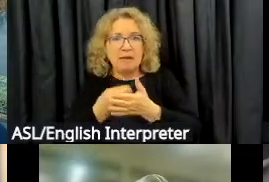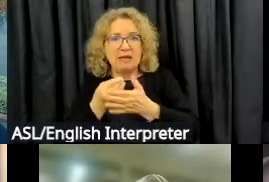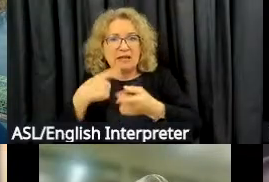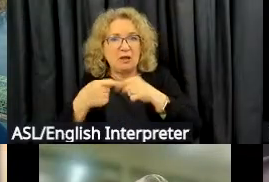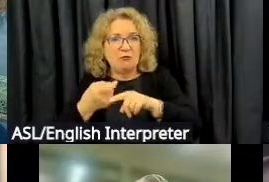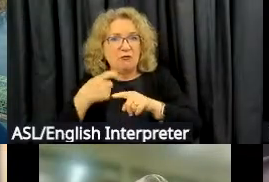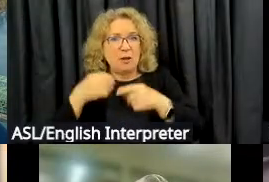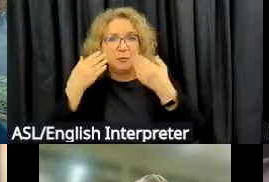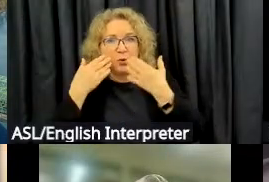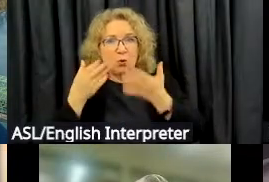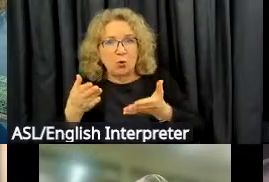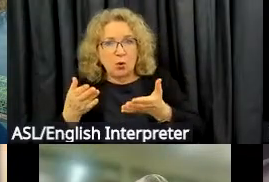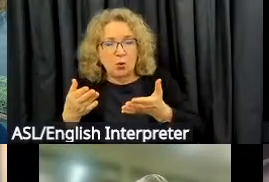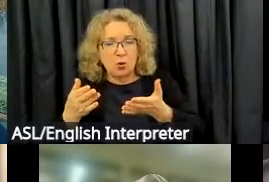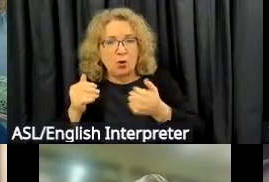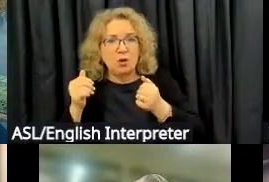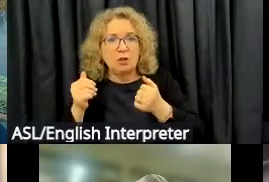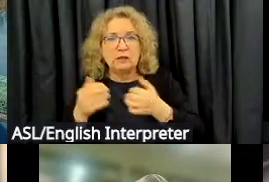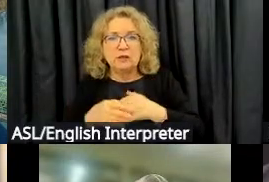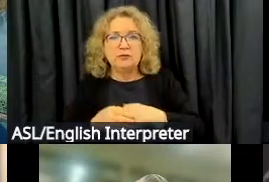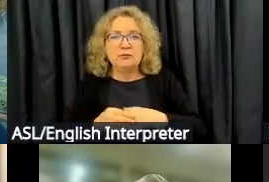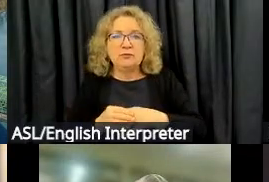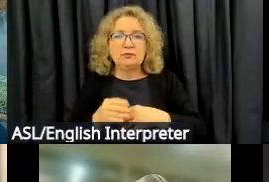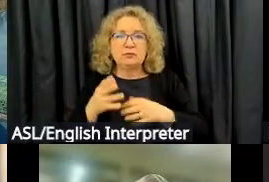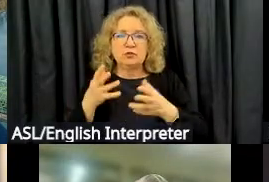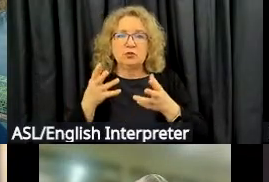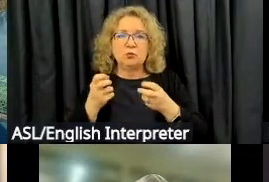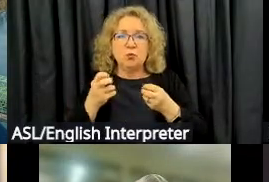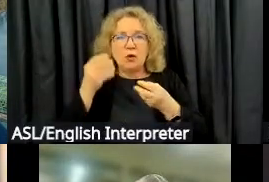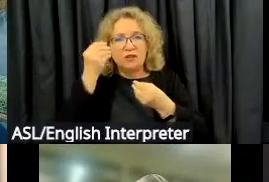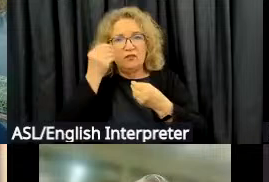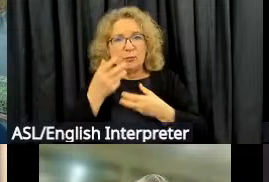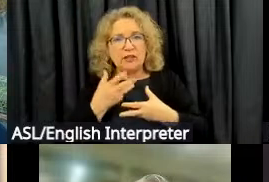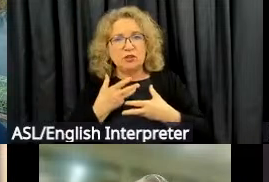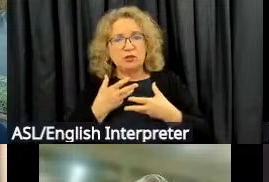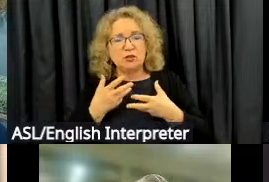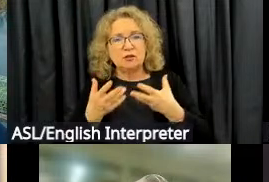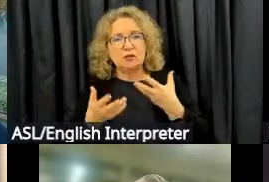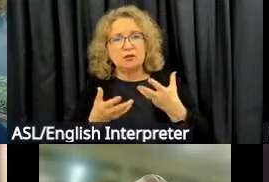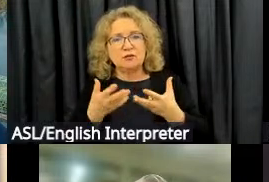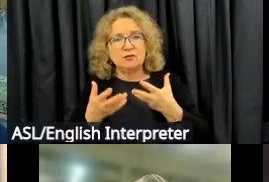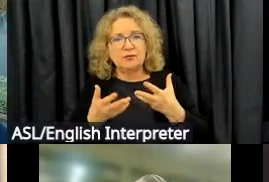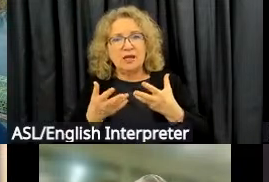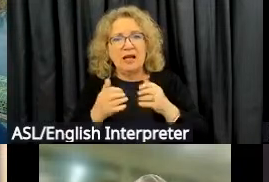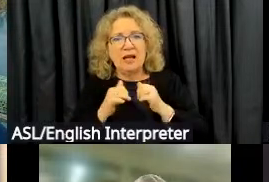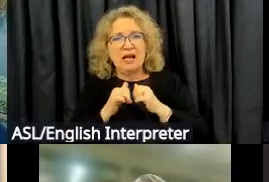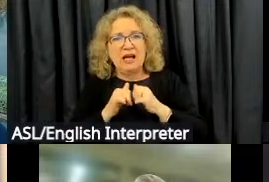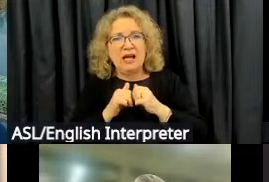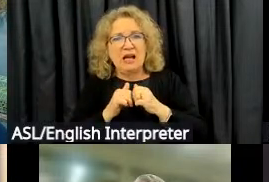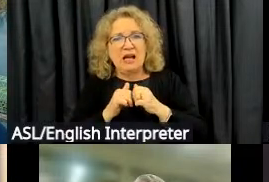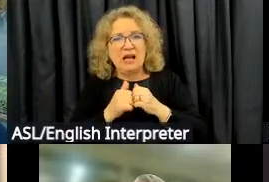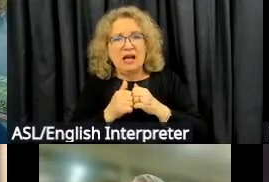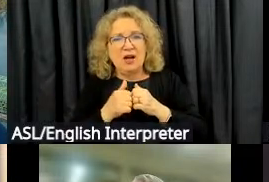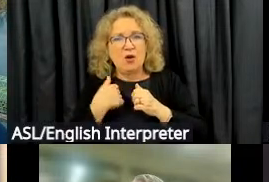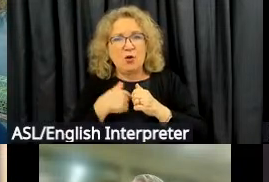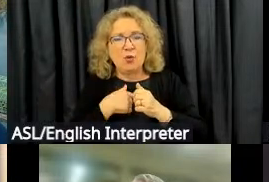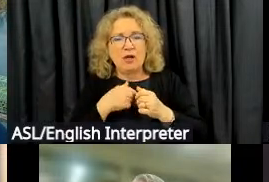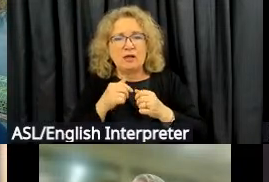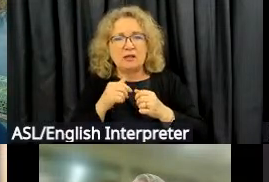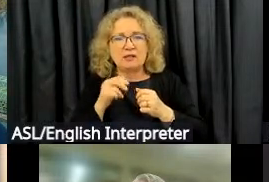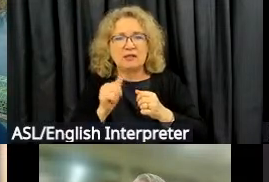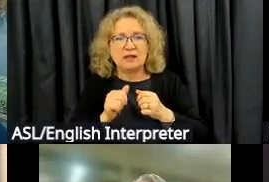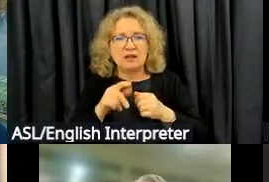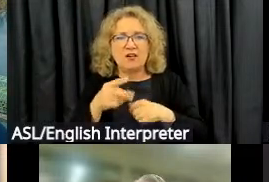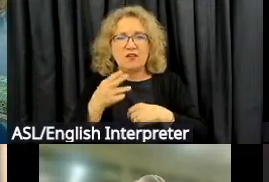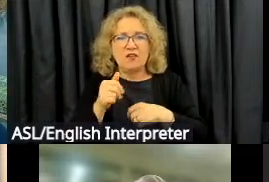would like to see us have some information on is how do we phase this project? What can we buy now